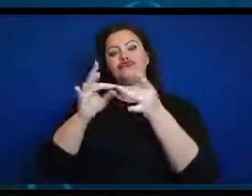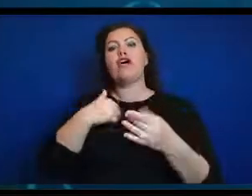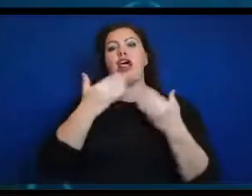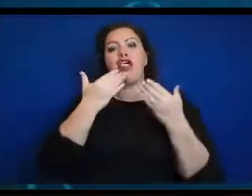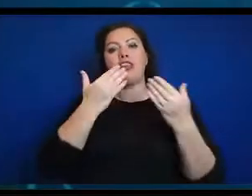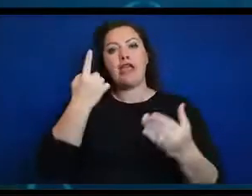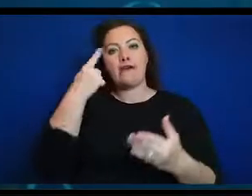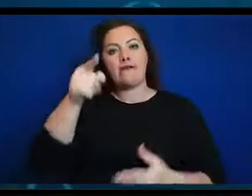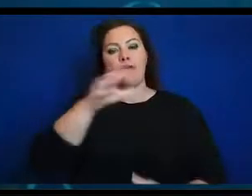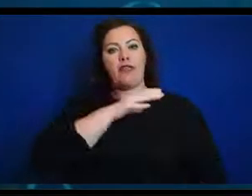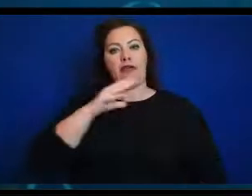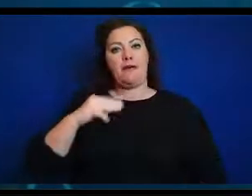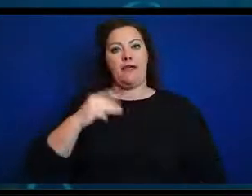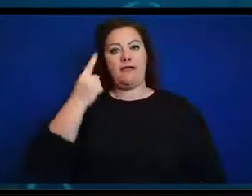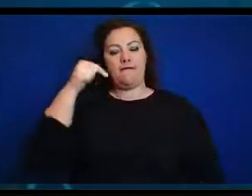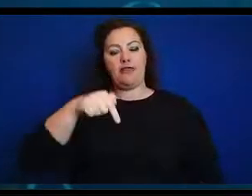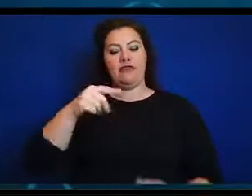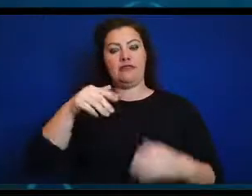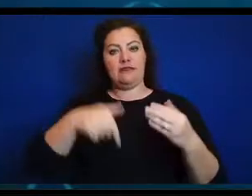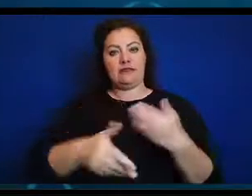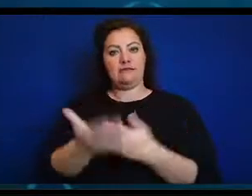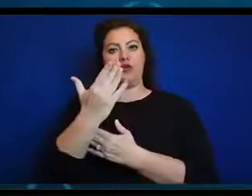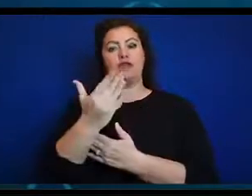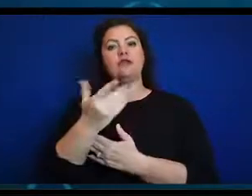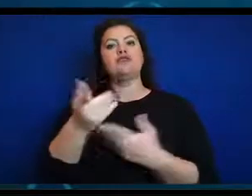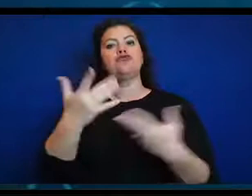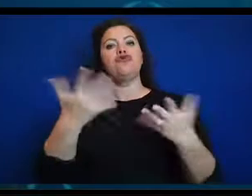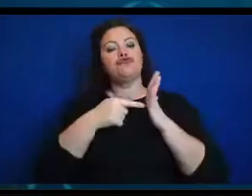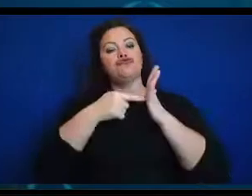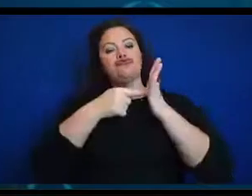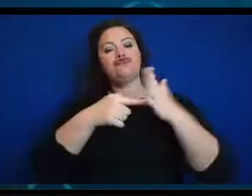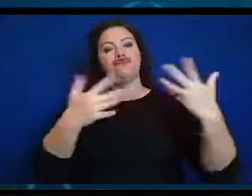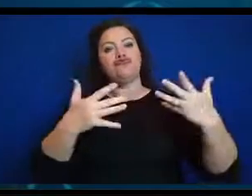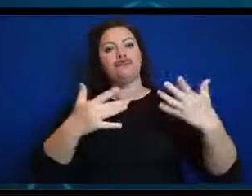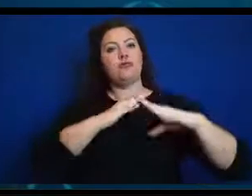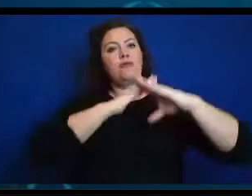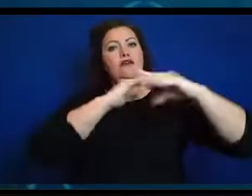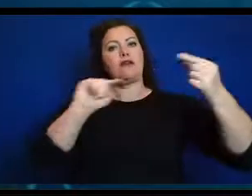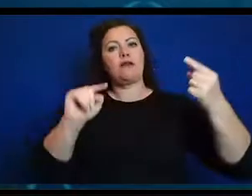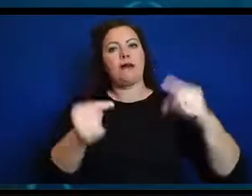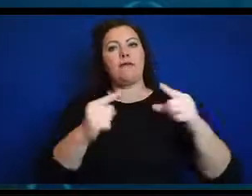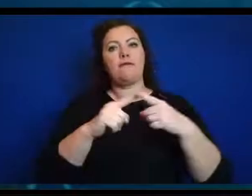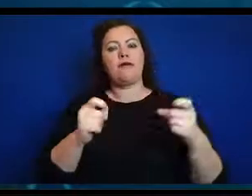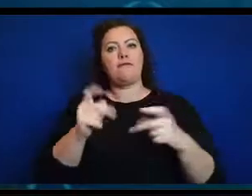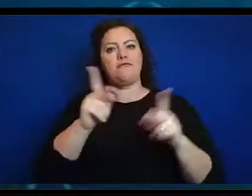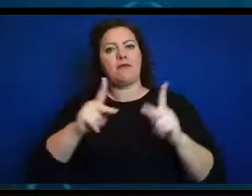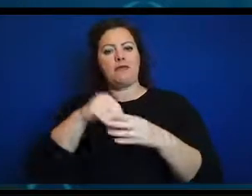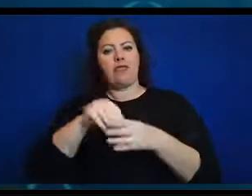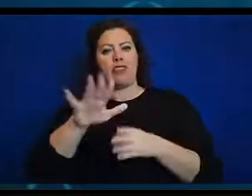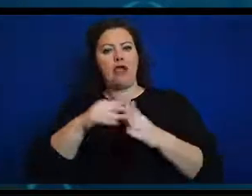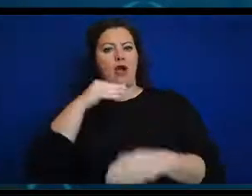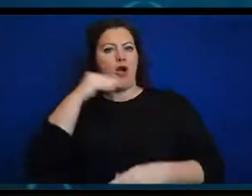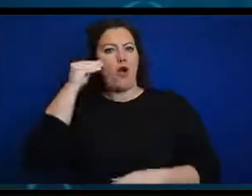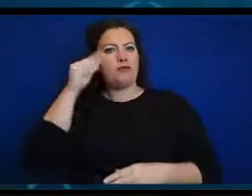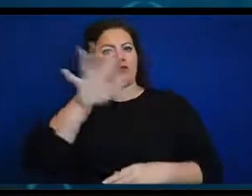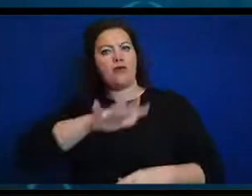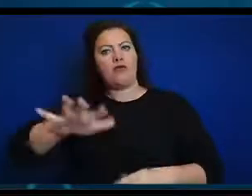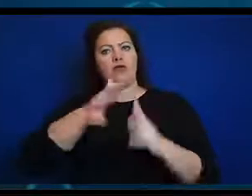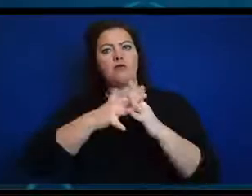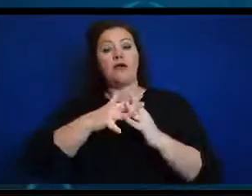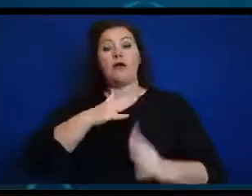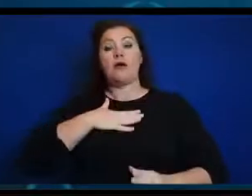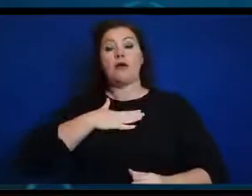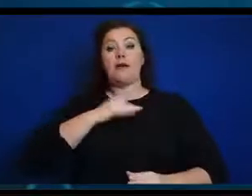hearing this morning to shine a light on preventable harm to vulnerable Americans in the home setting. My testimony today is based on my perspective